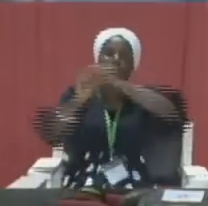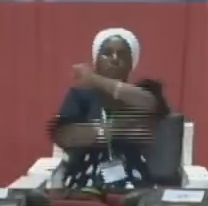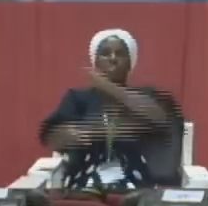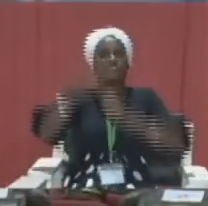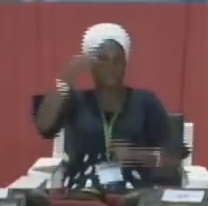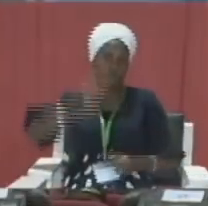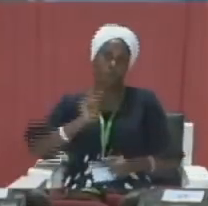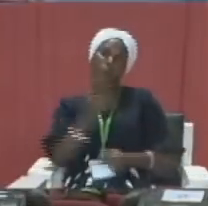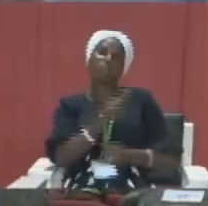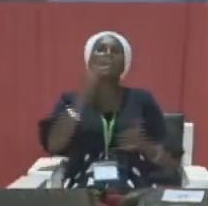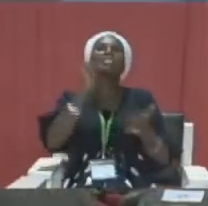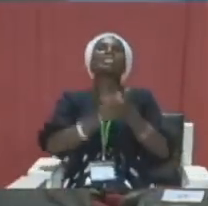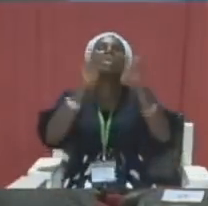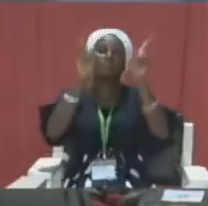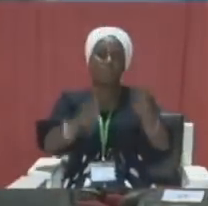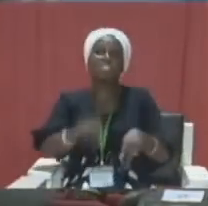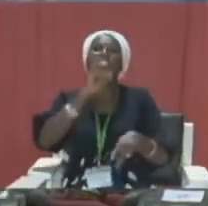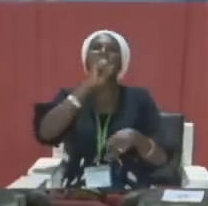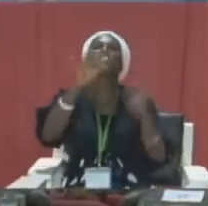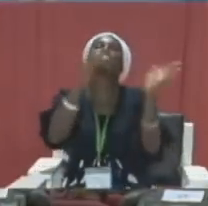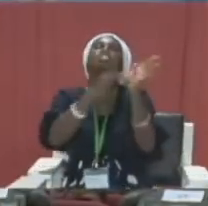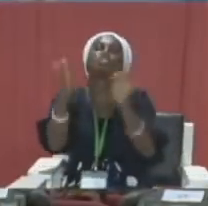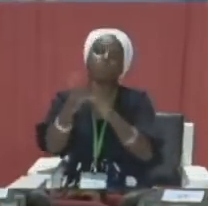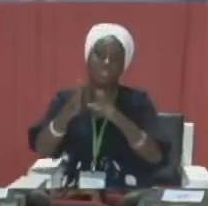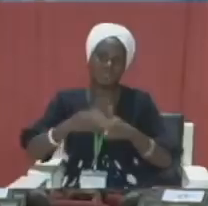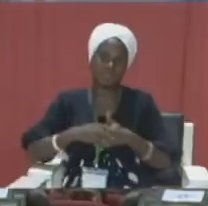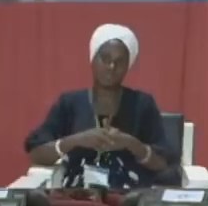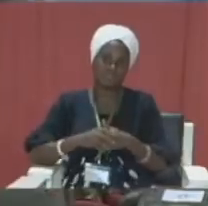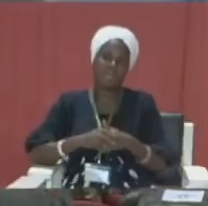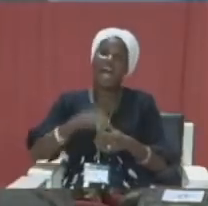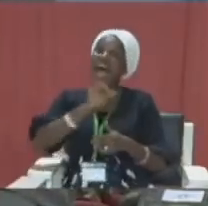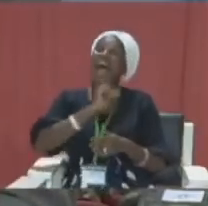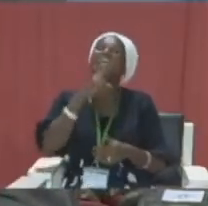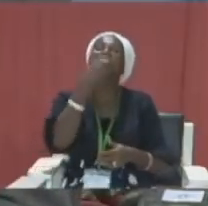person is Jesus. And briefly, I tell you,